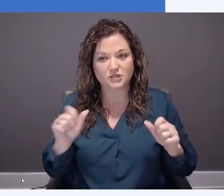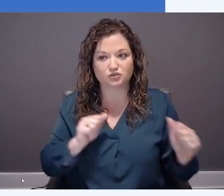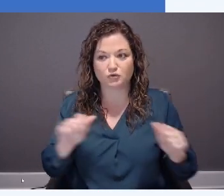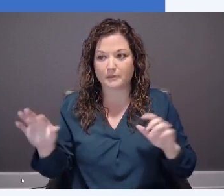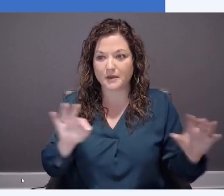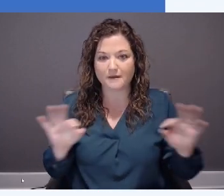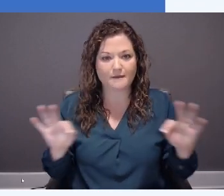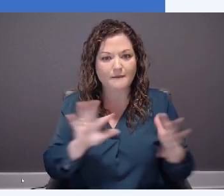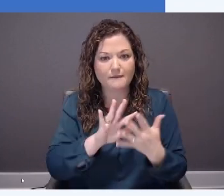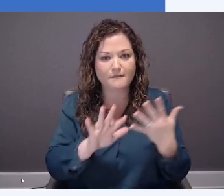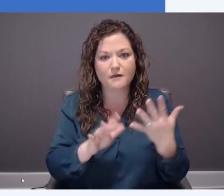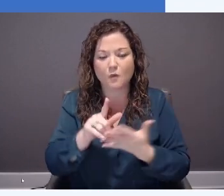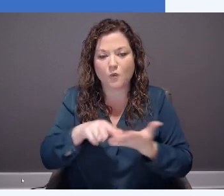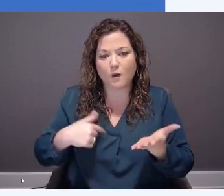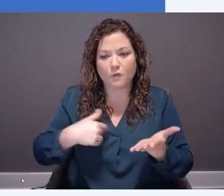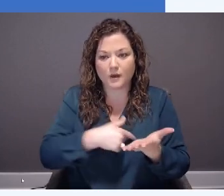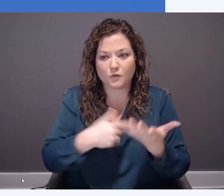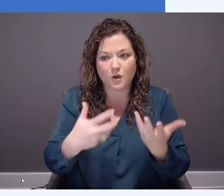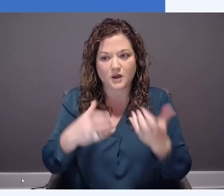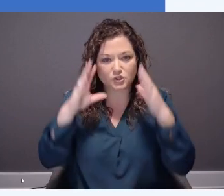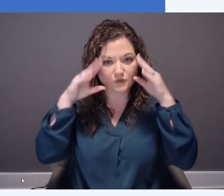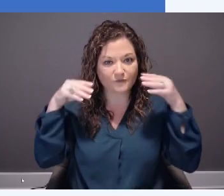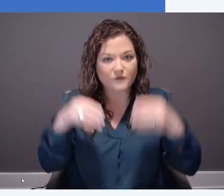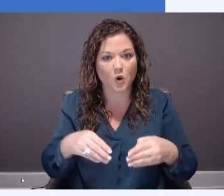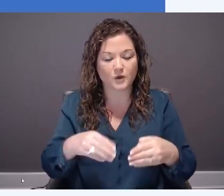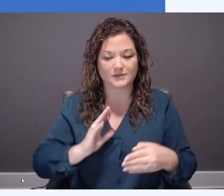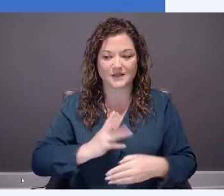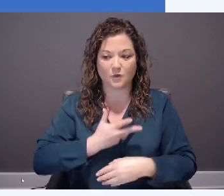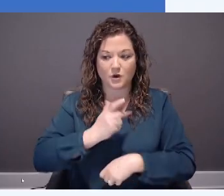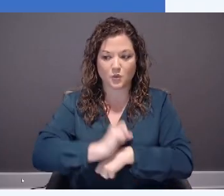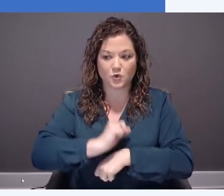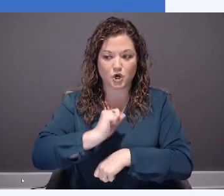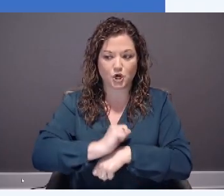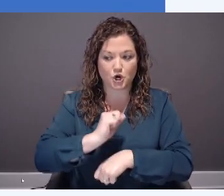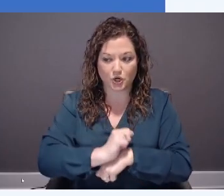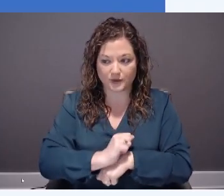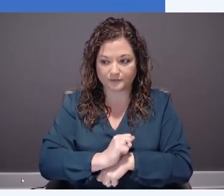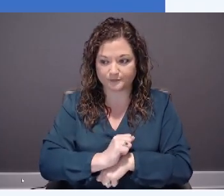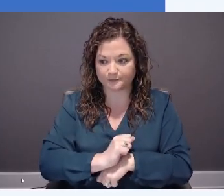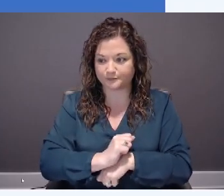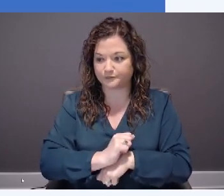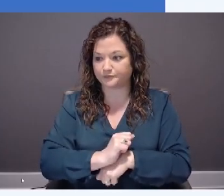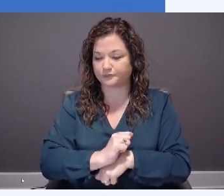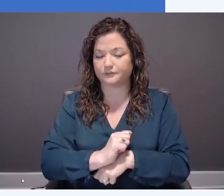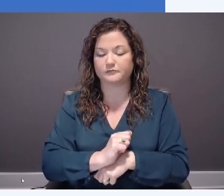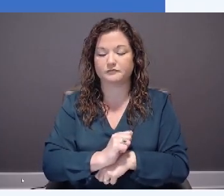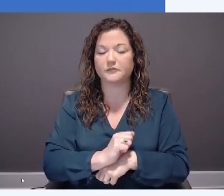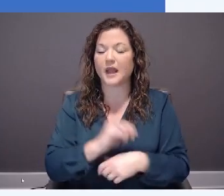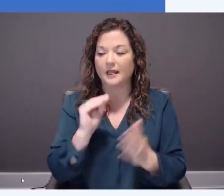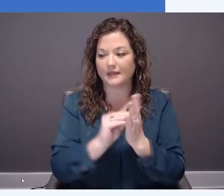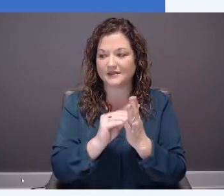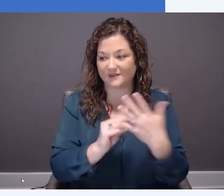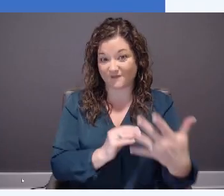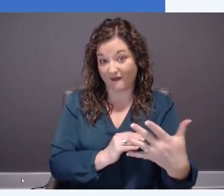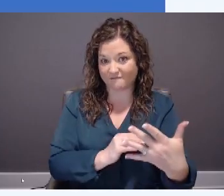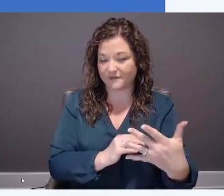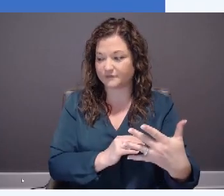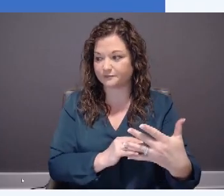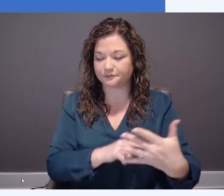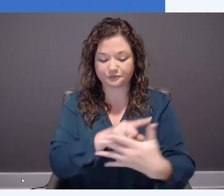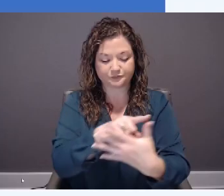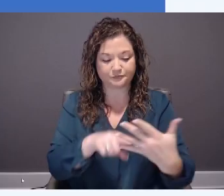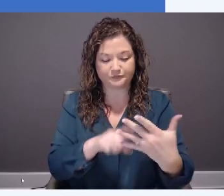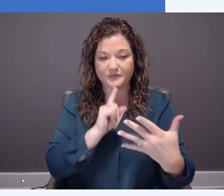what we wanted to focus our work on. And I've listed five here. These are the strategies that